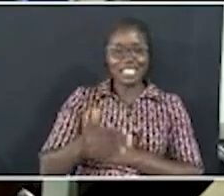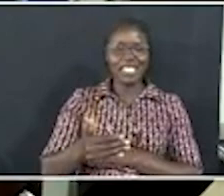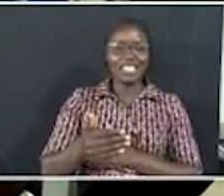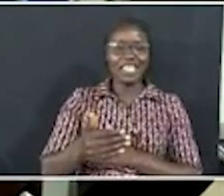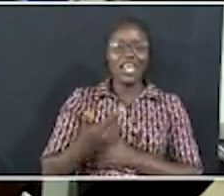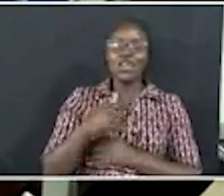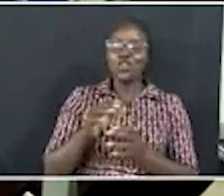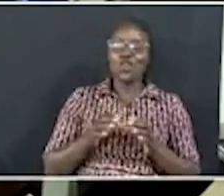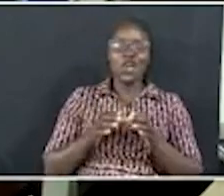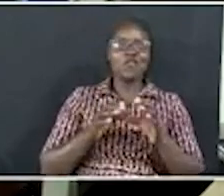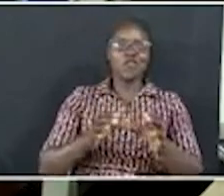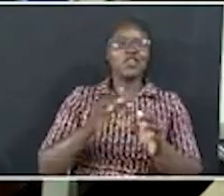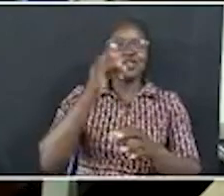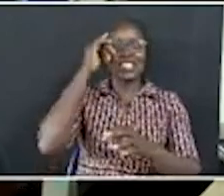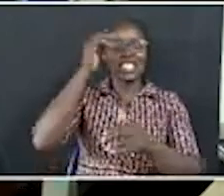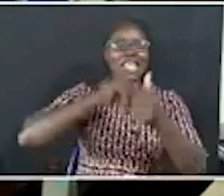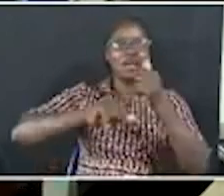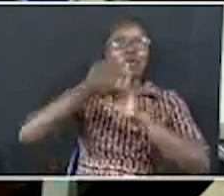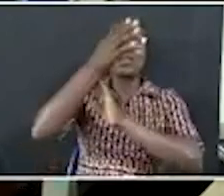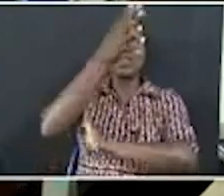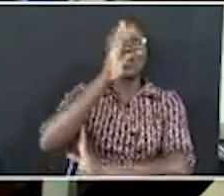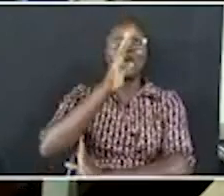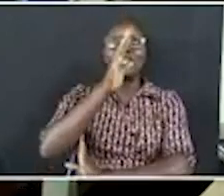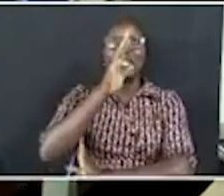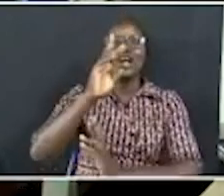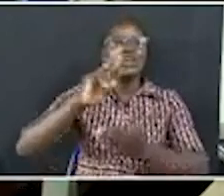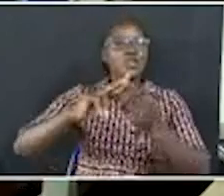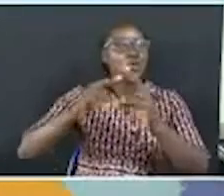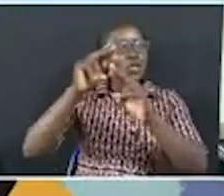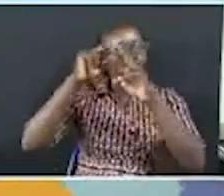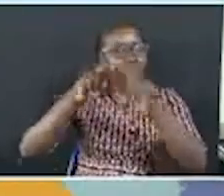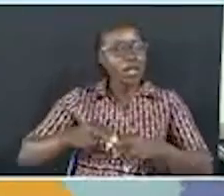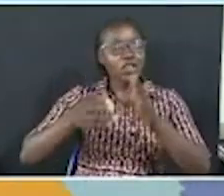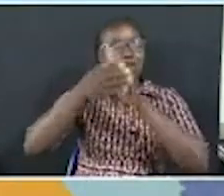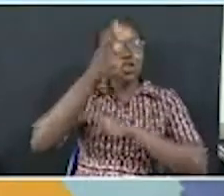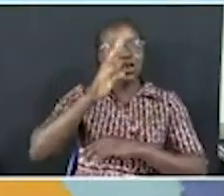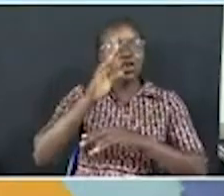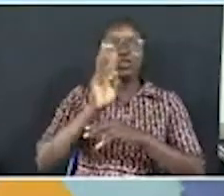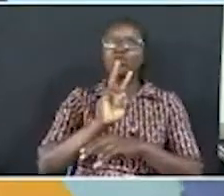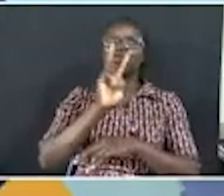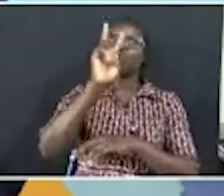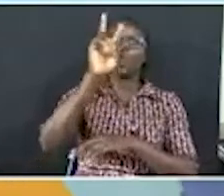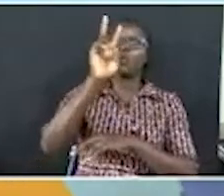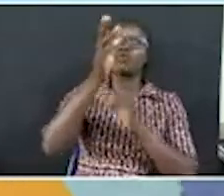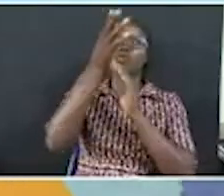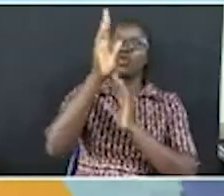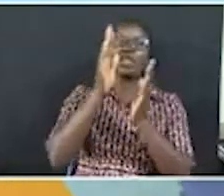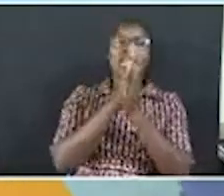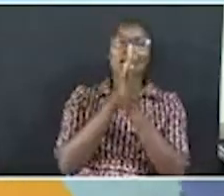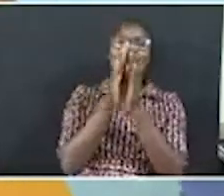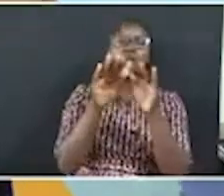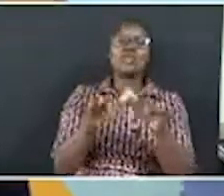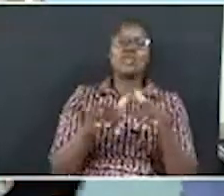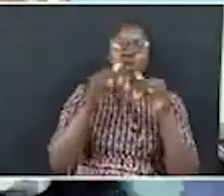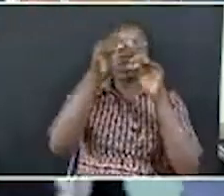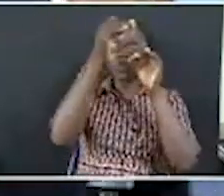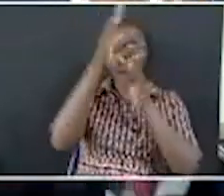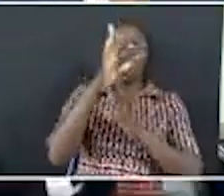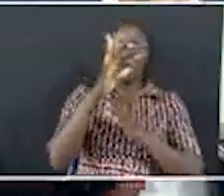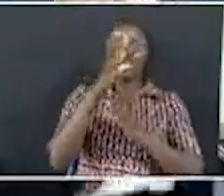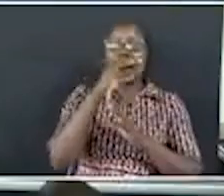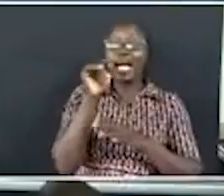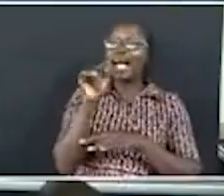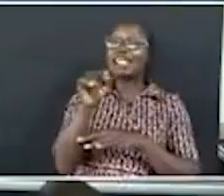you are forced to think about God, to depend on God, to look up to God, to wait on God,